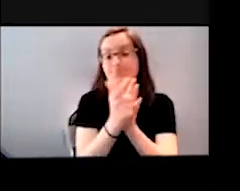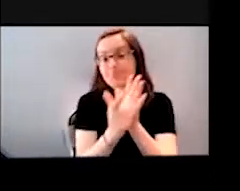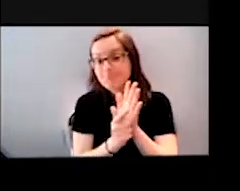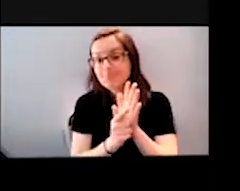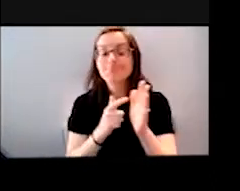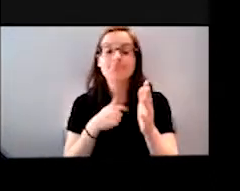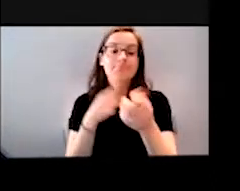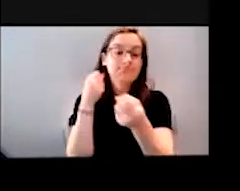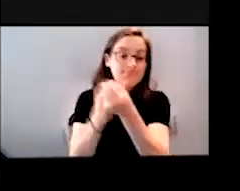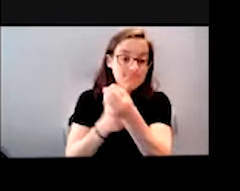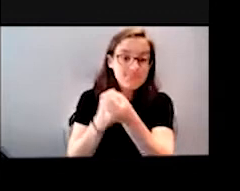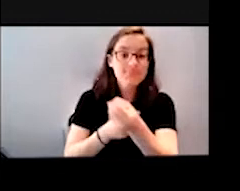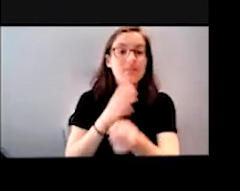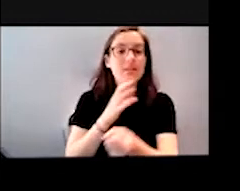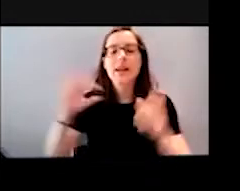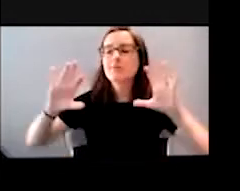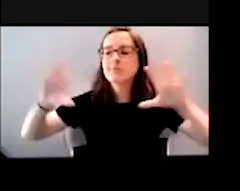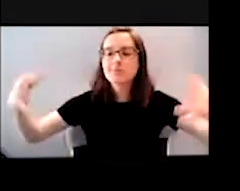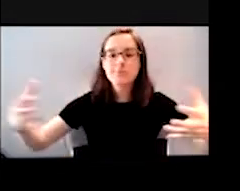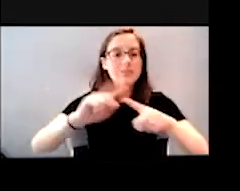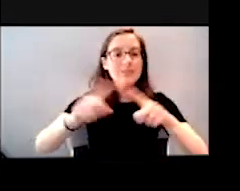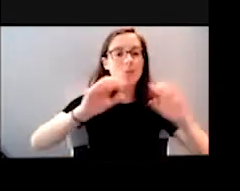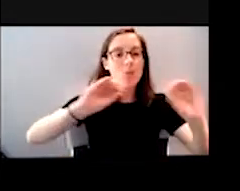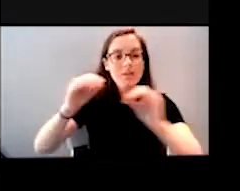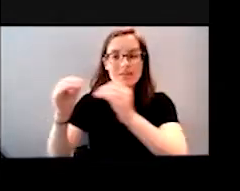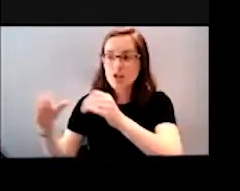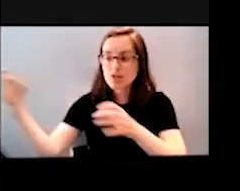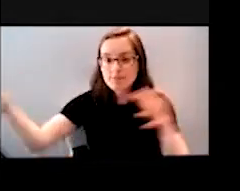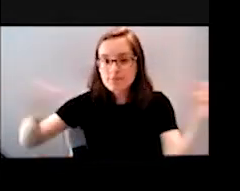advocacy, and coalitions.